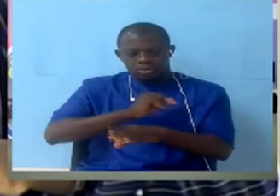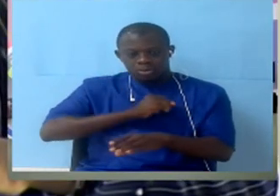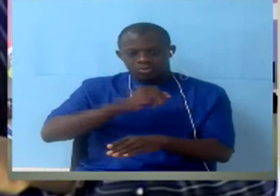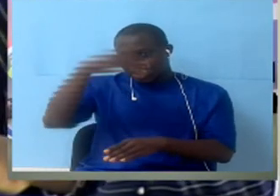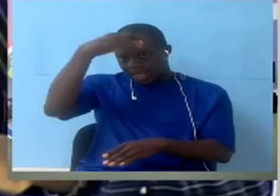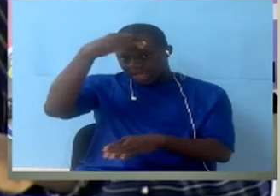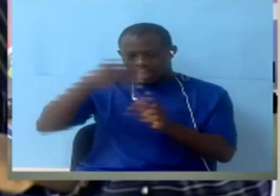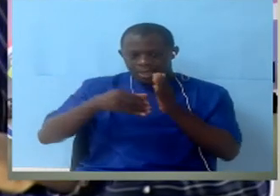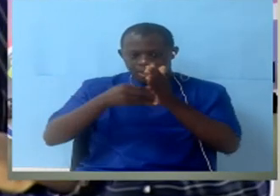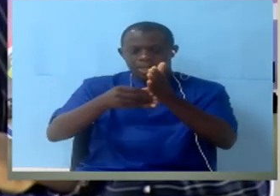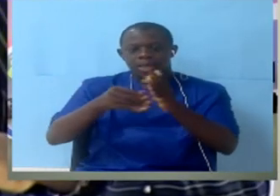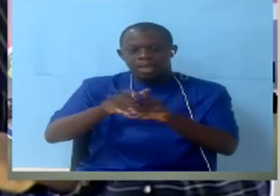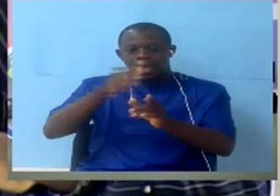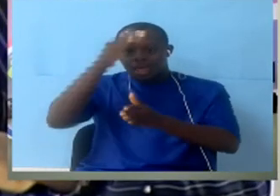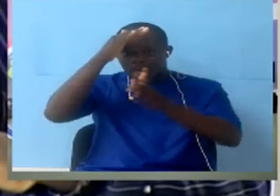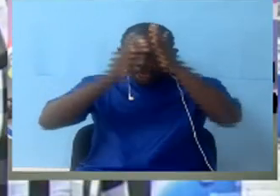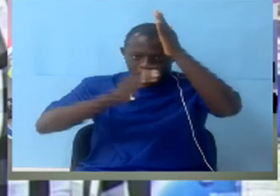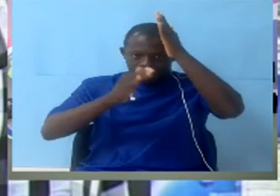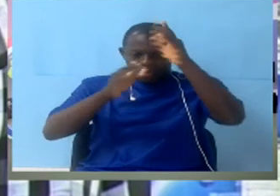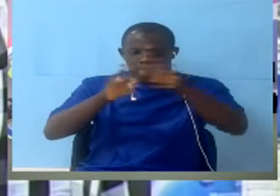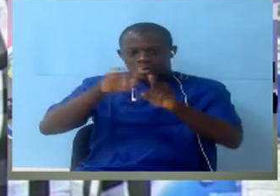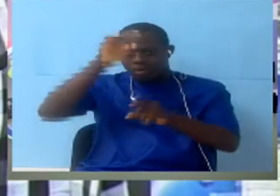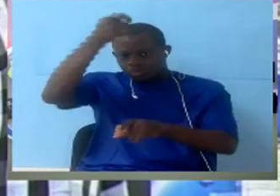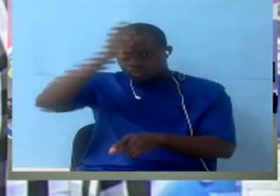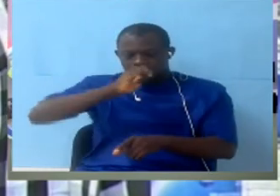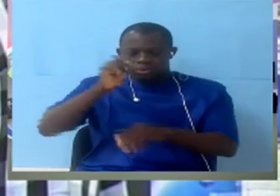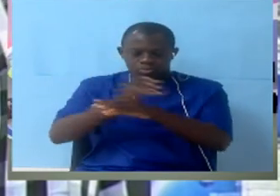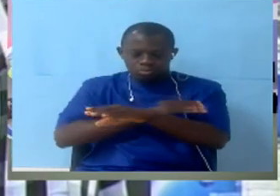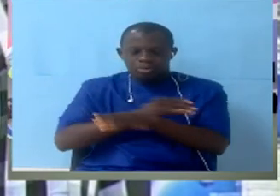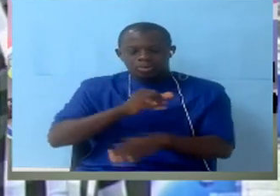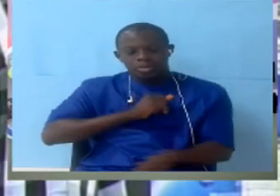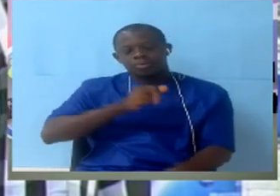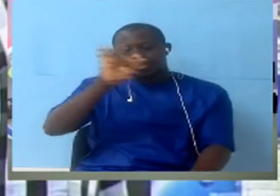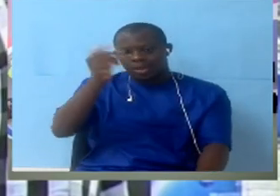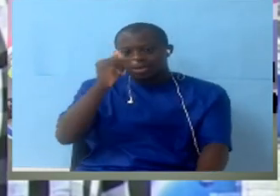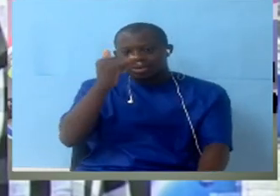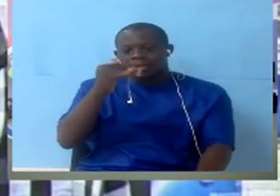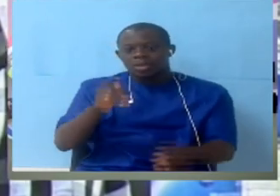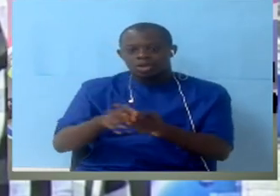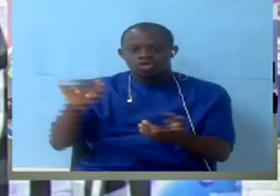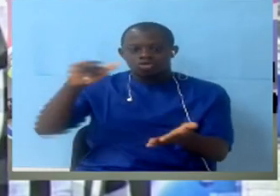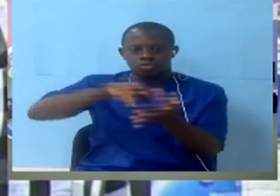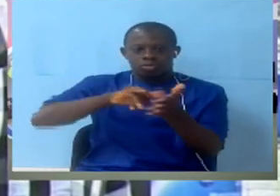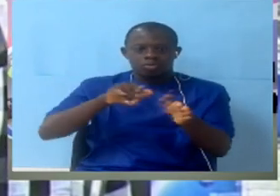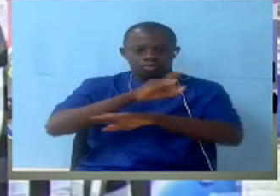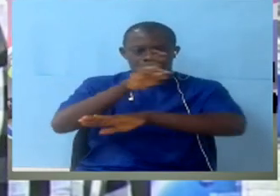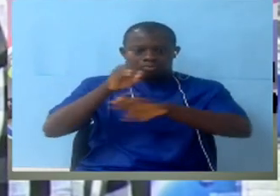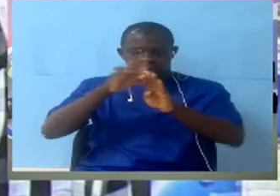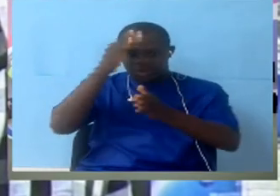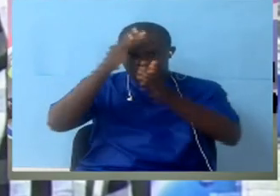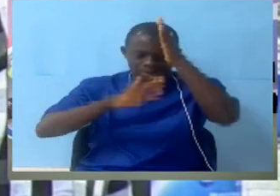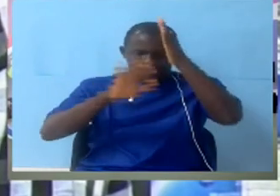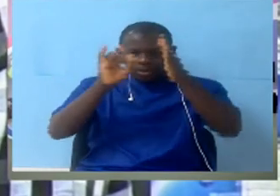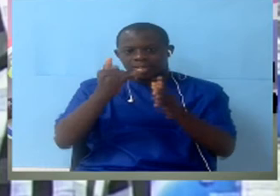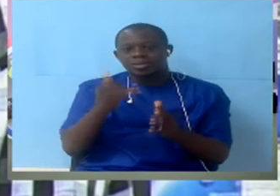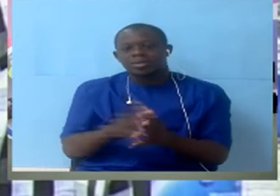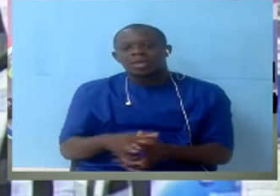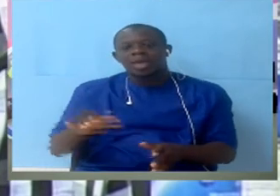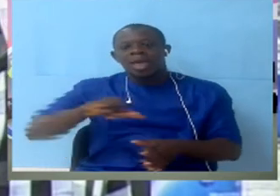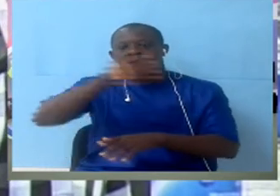time. At the military police at Onkoti Utumo. How old time at the military police in Dumbarracks? And then? At the military police in Dumbarracks.